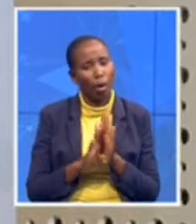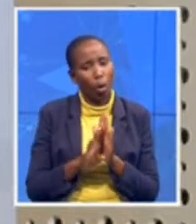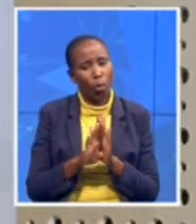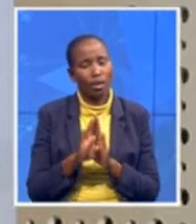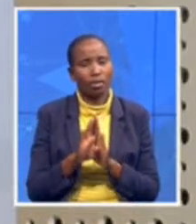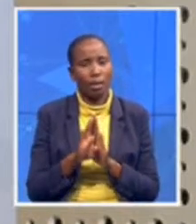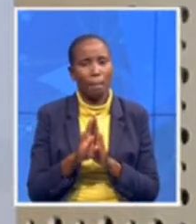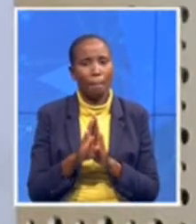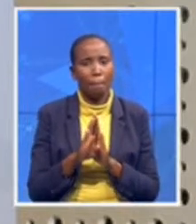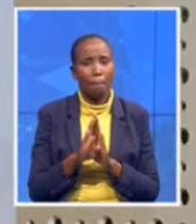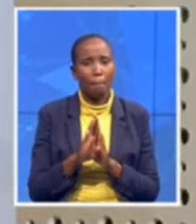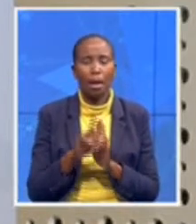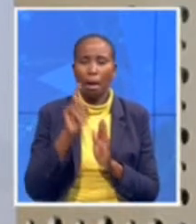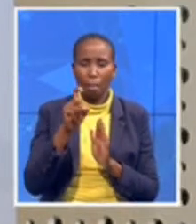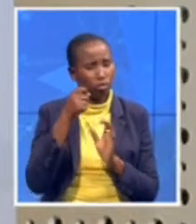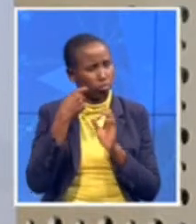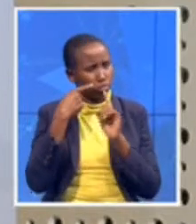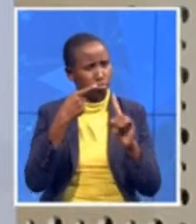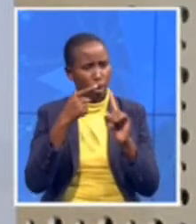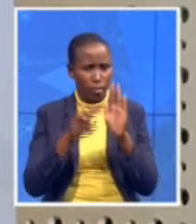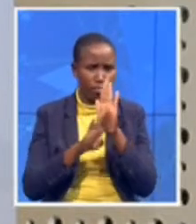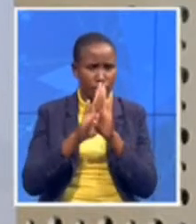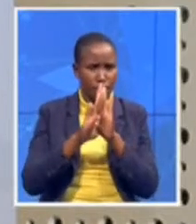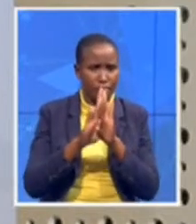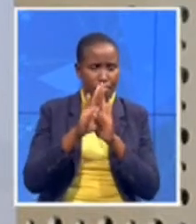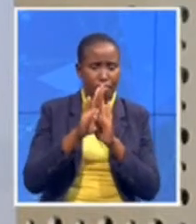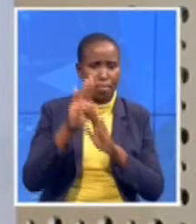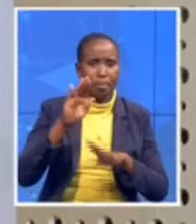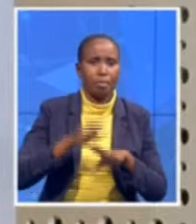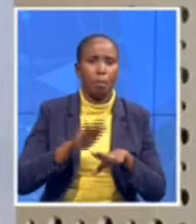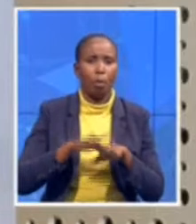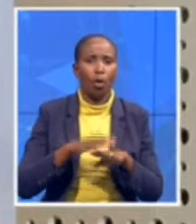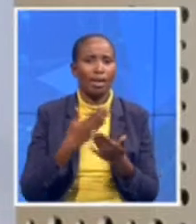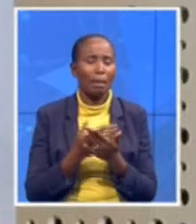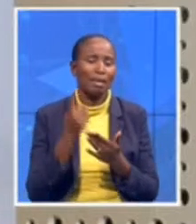adapt to survive and to conquer our environment.